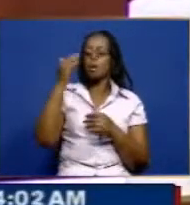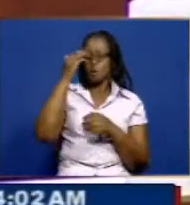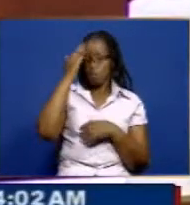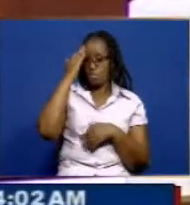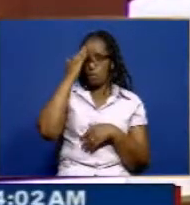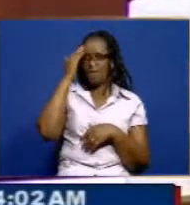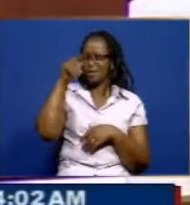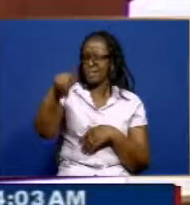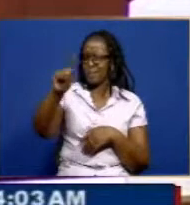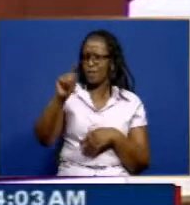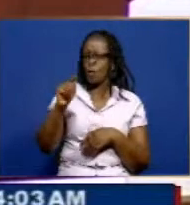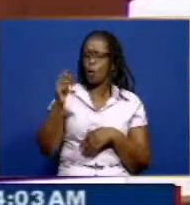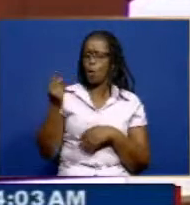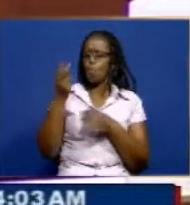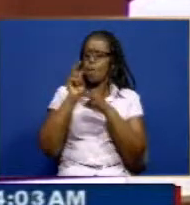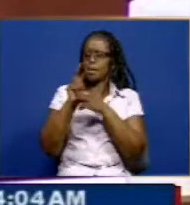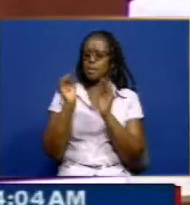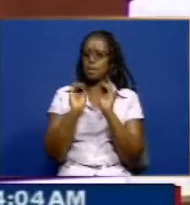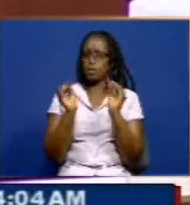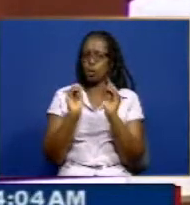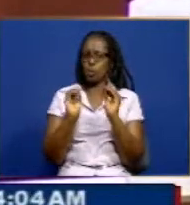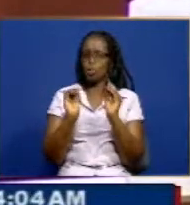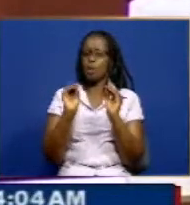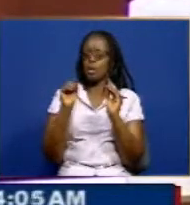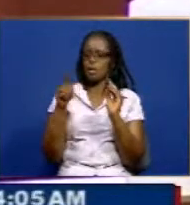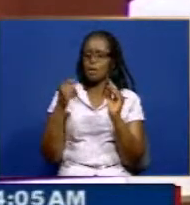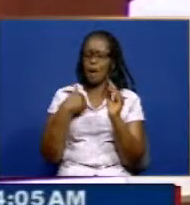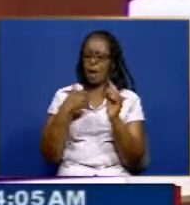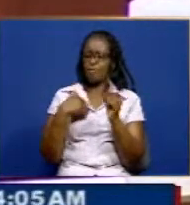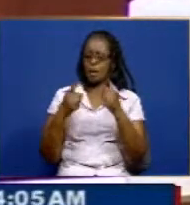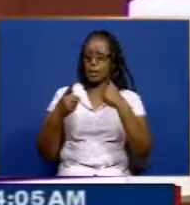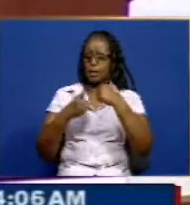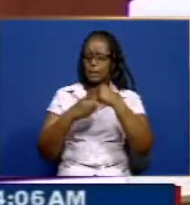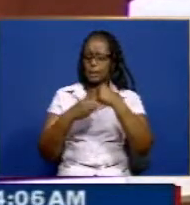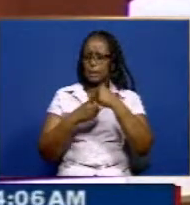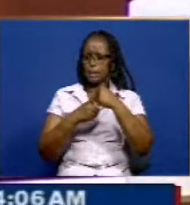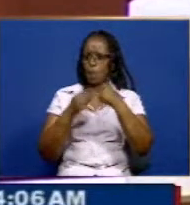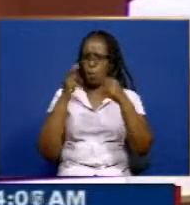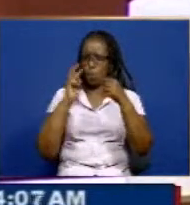They have adduced the second witness, 6 witnesses. He is not one of them.